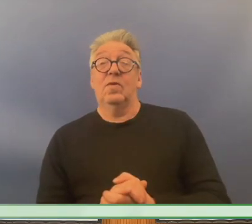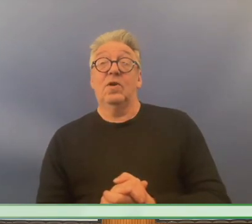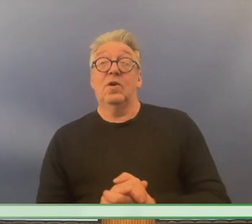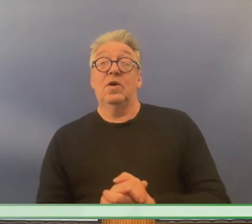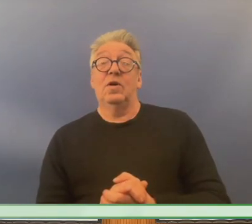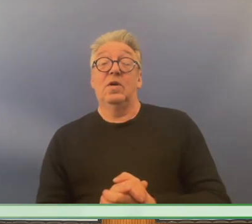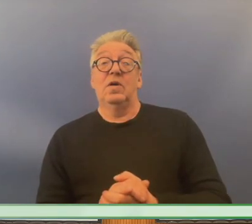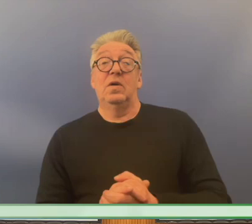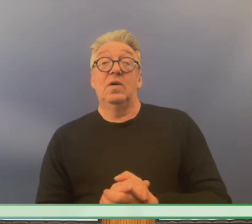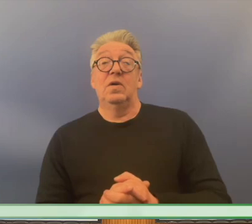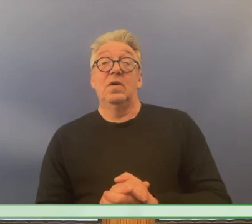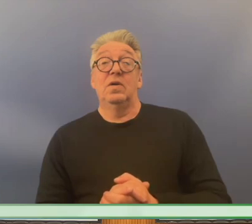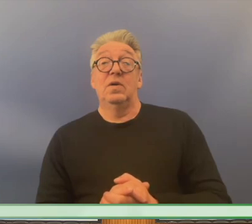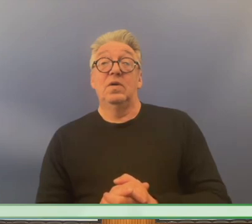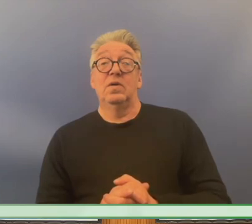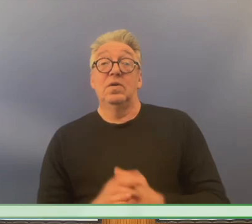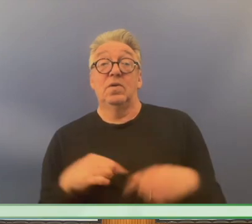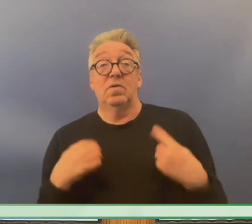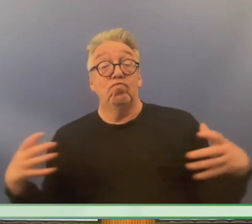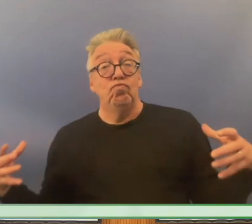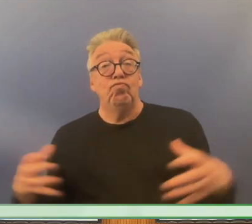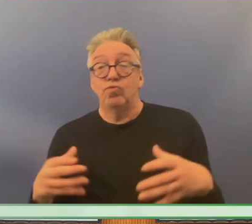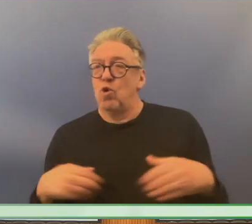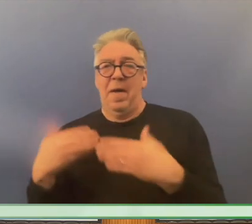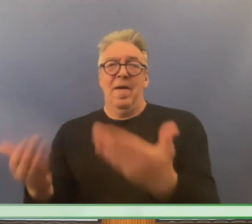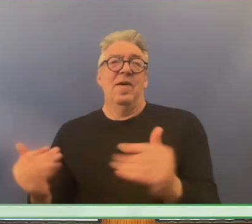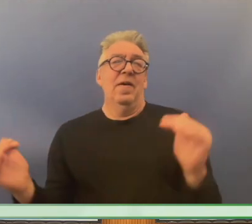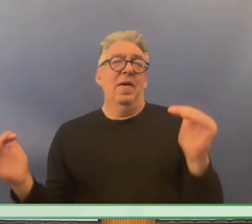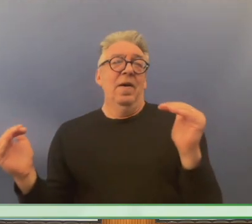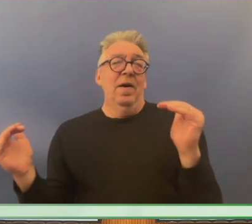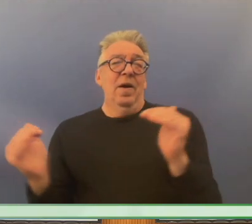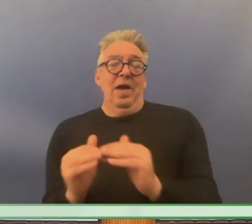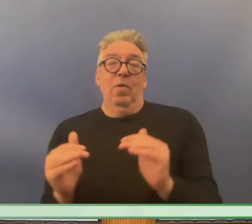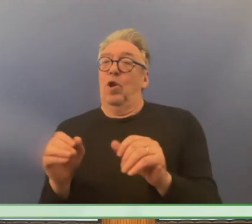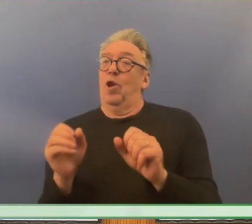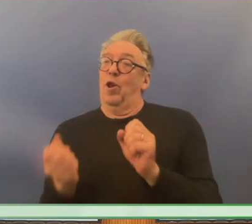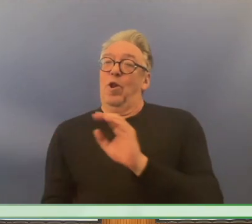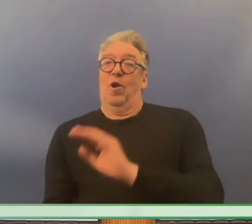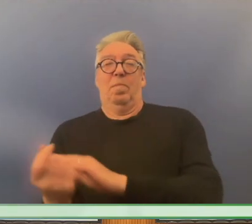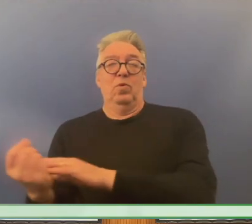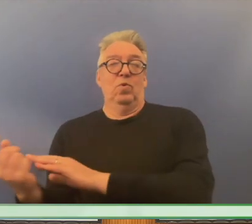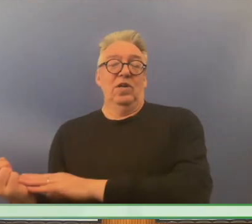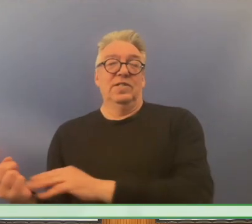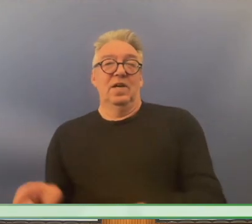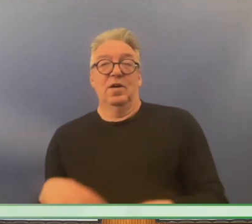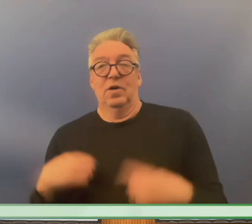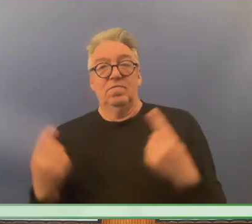altogether we provide equal opportunity. That means my colleagues know that the company is for